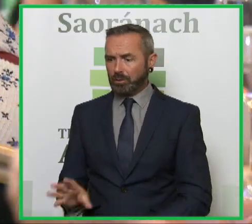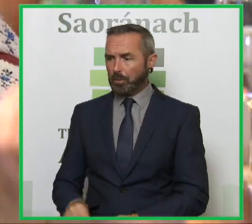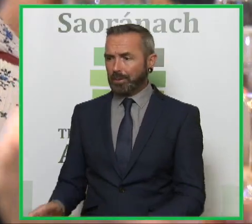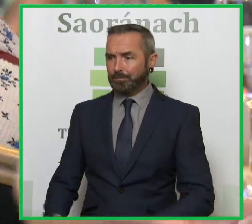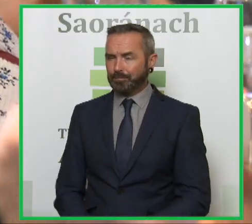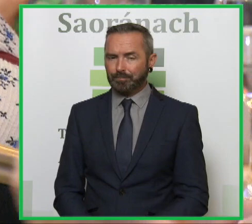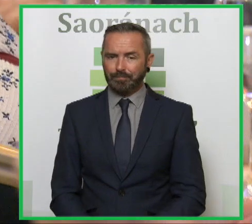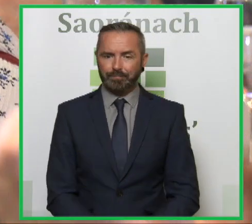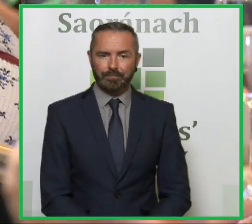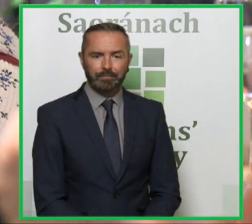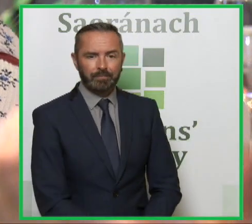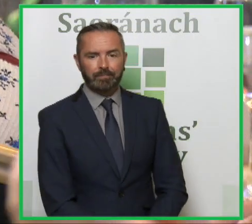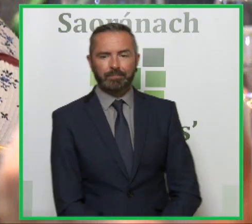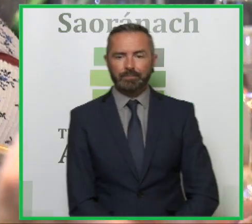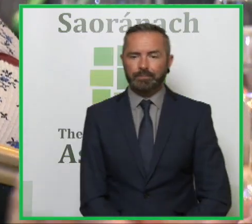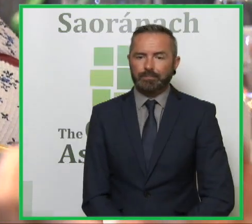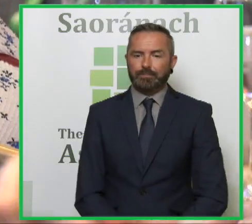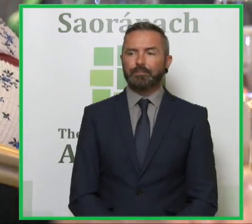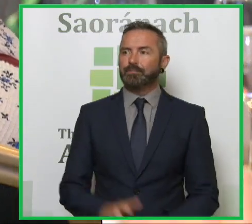No, stay.